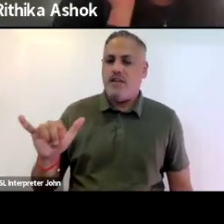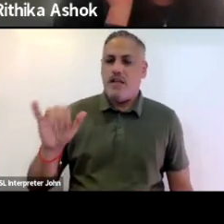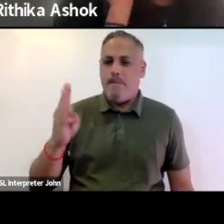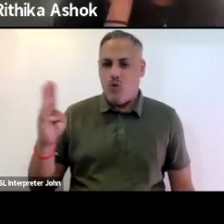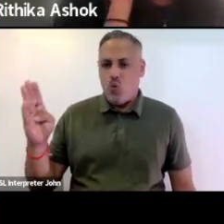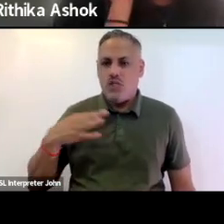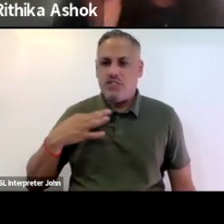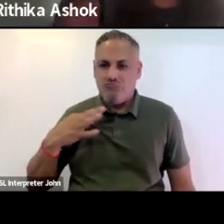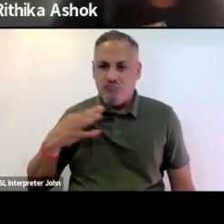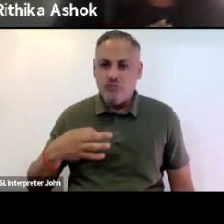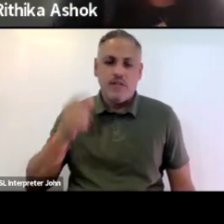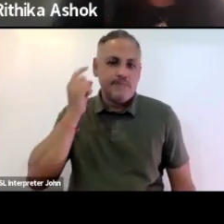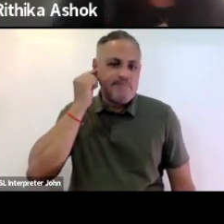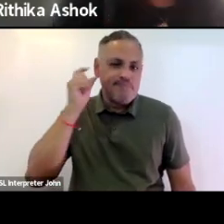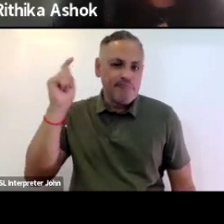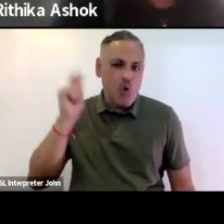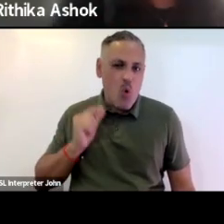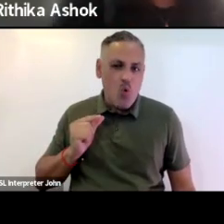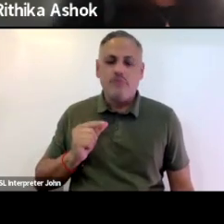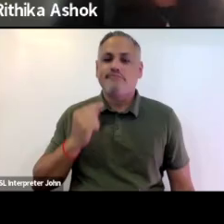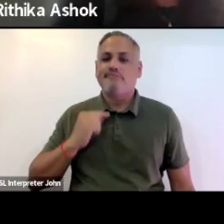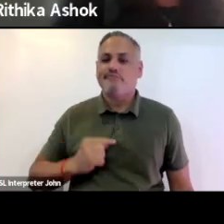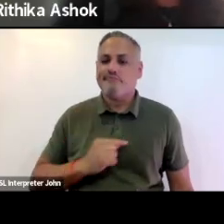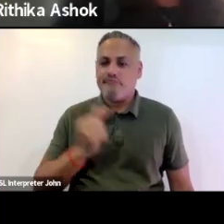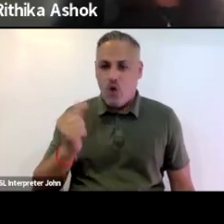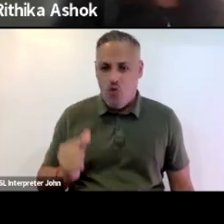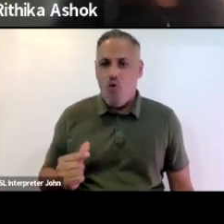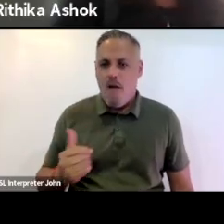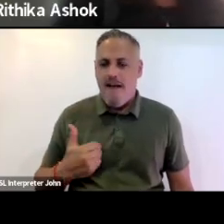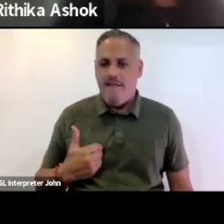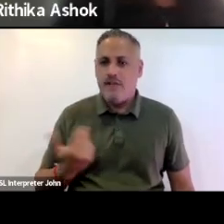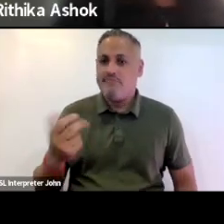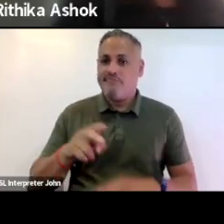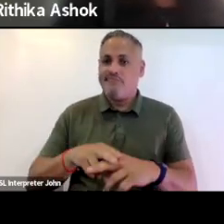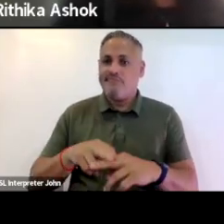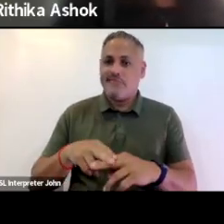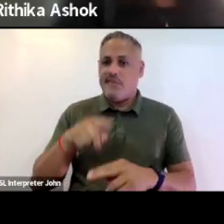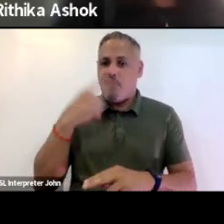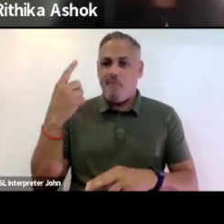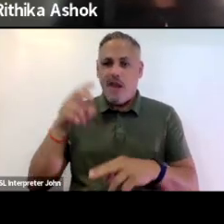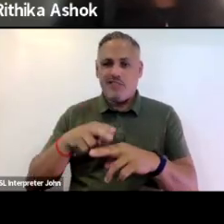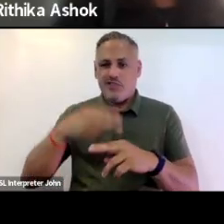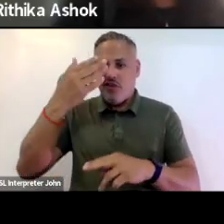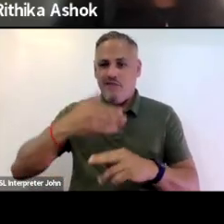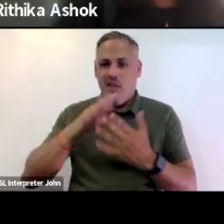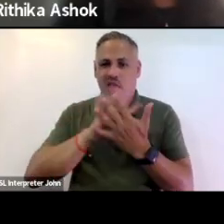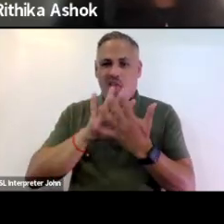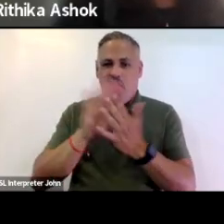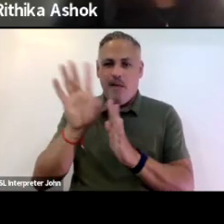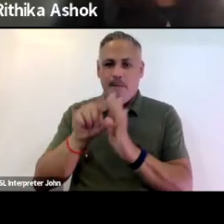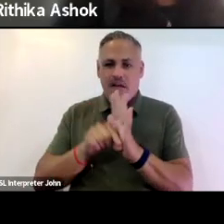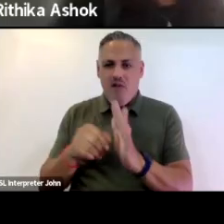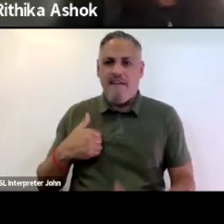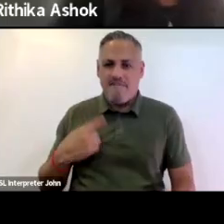have small gold hoops and a gold necklace, and I'm sitting on a black chair in front of a blurred brown